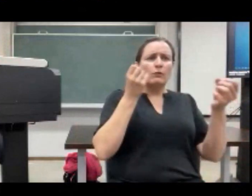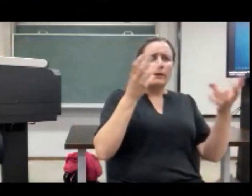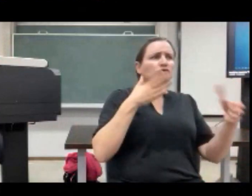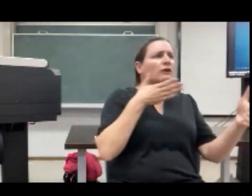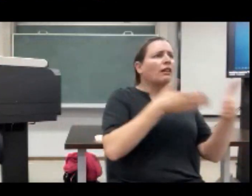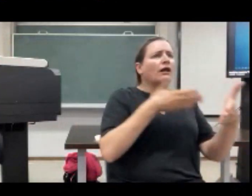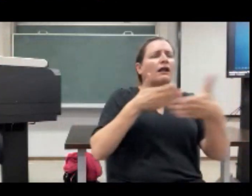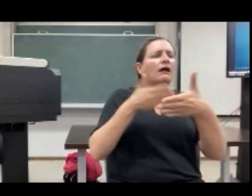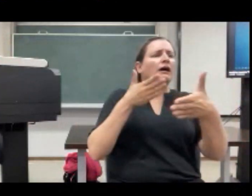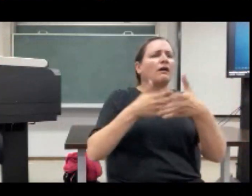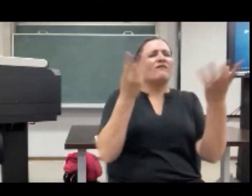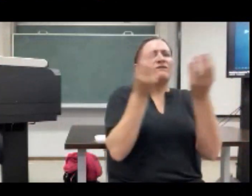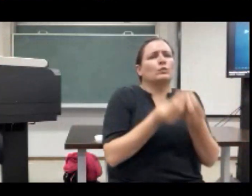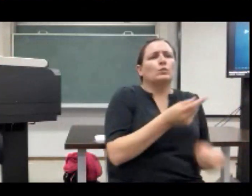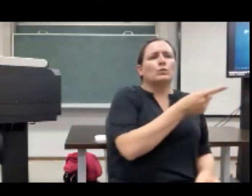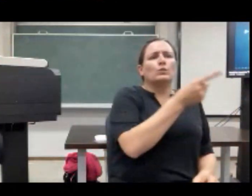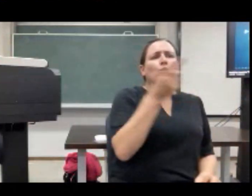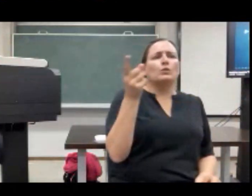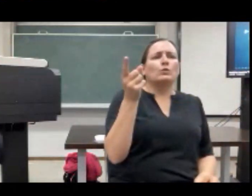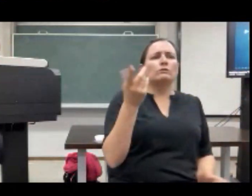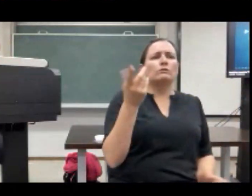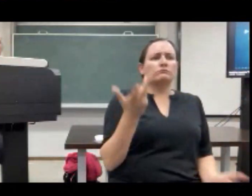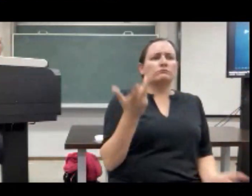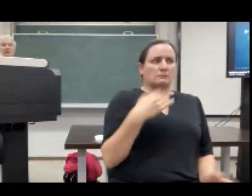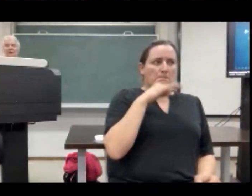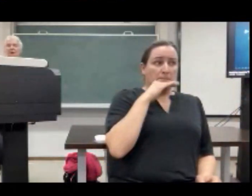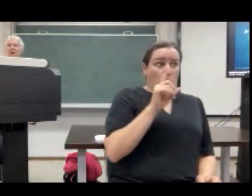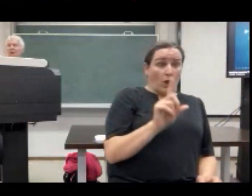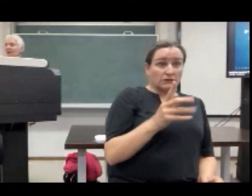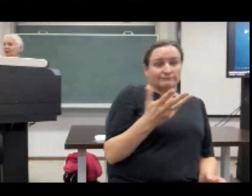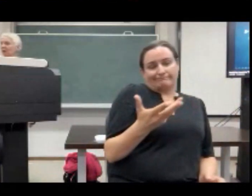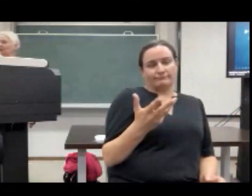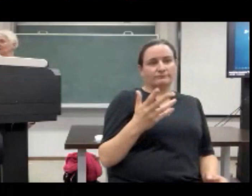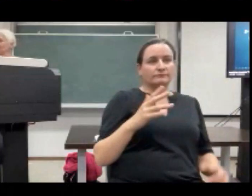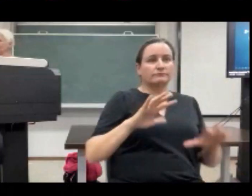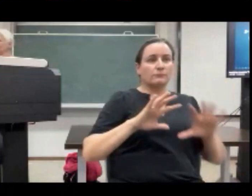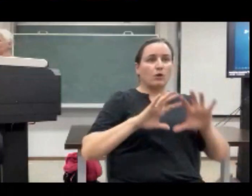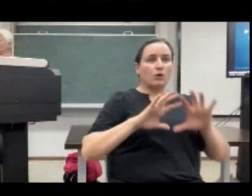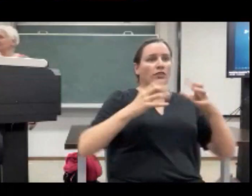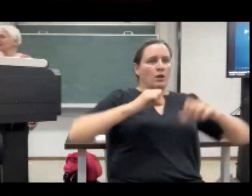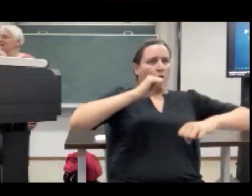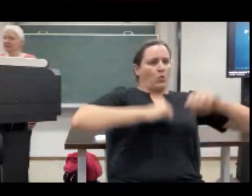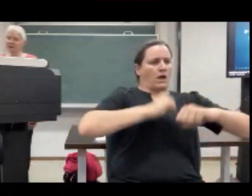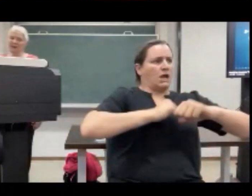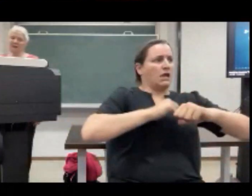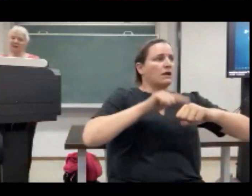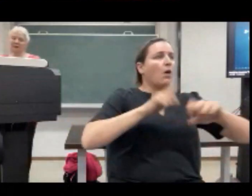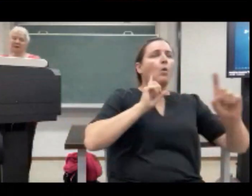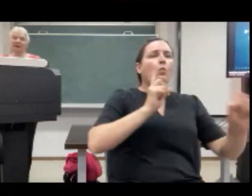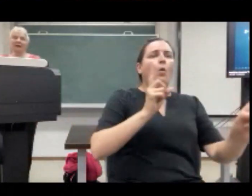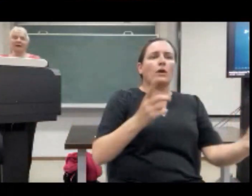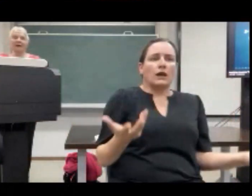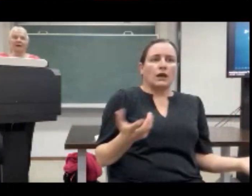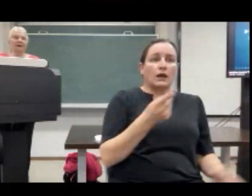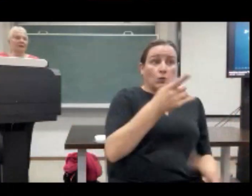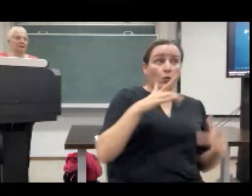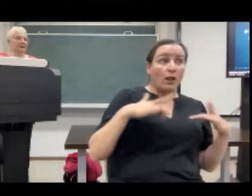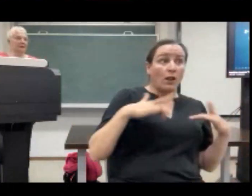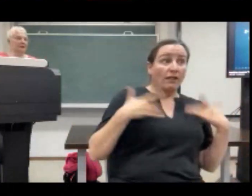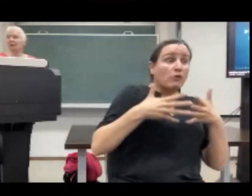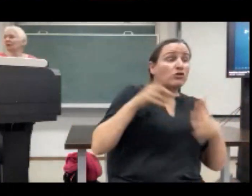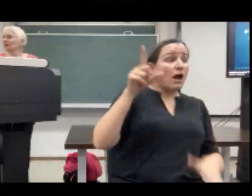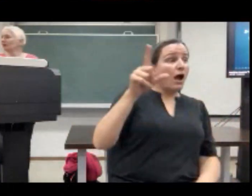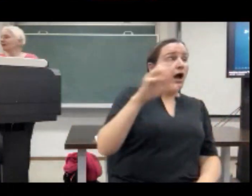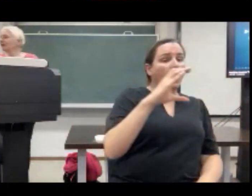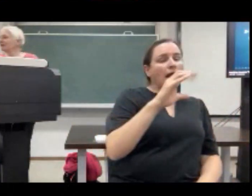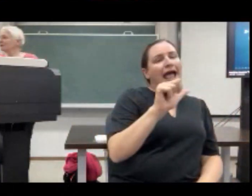provided. What do I mean? For example, earthquake warnings. If you're living in California,